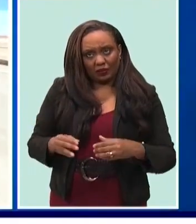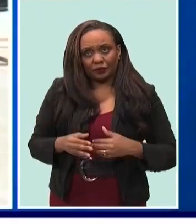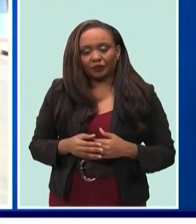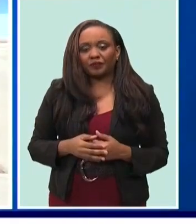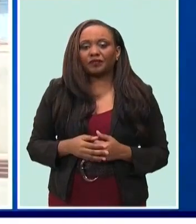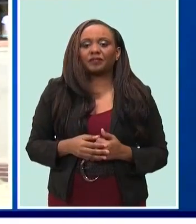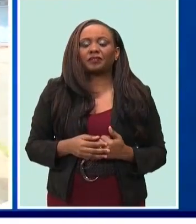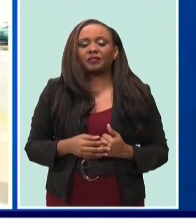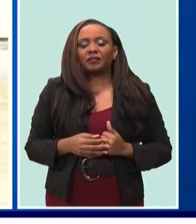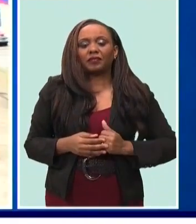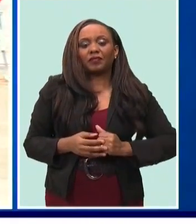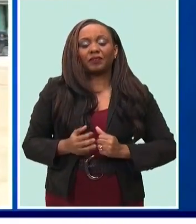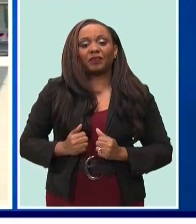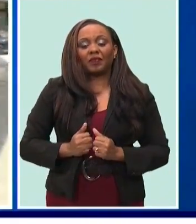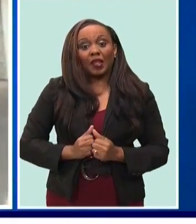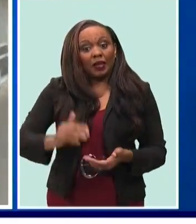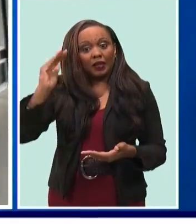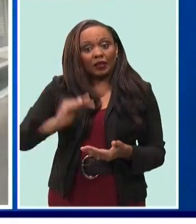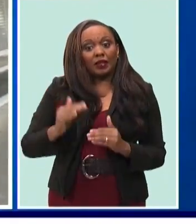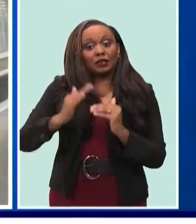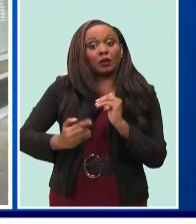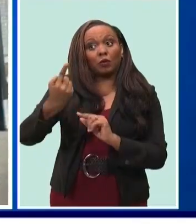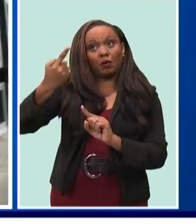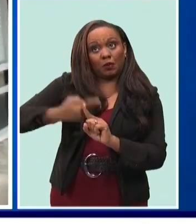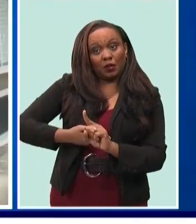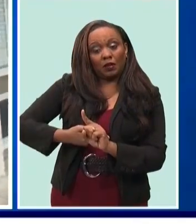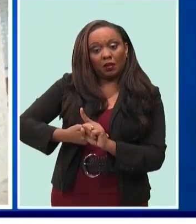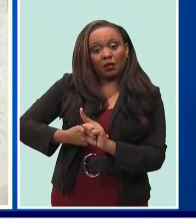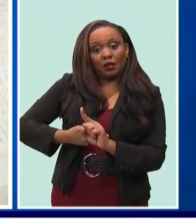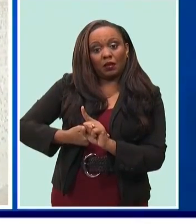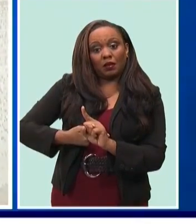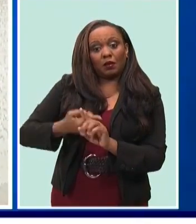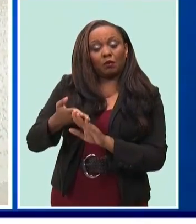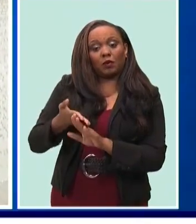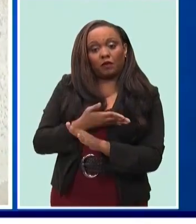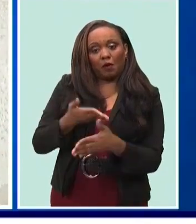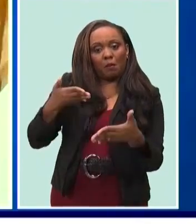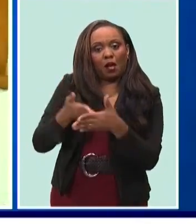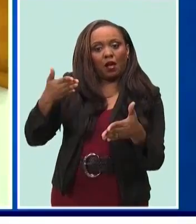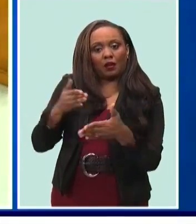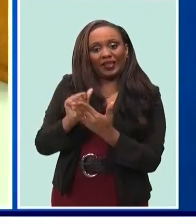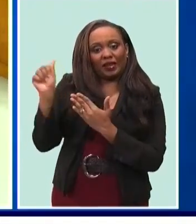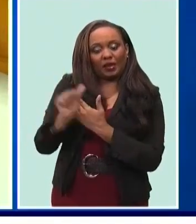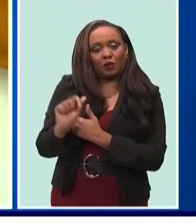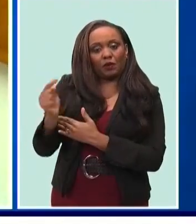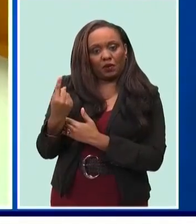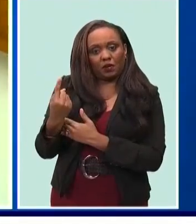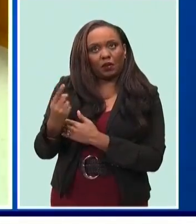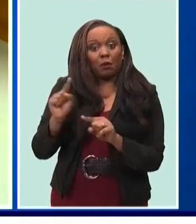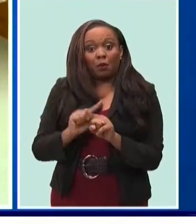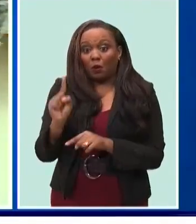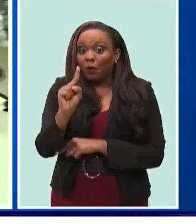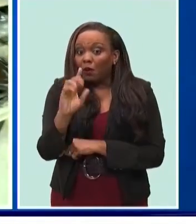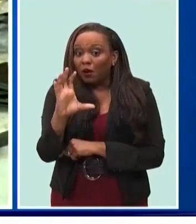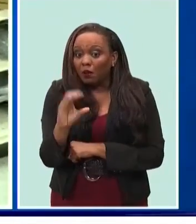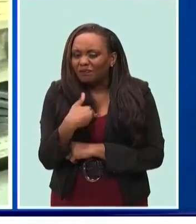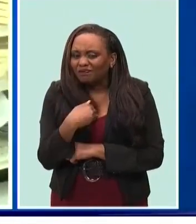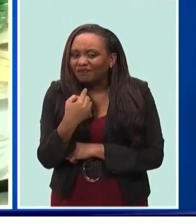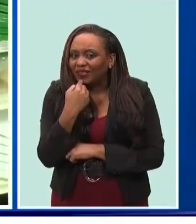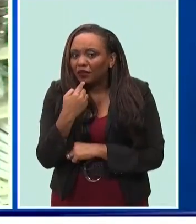less than a month to go before the ban kicks in, the management and staff of Direct Packaging have found themselves with a